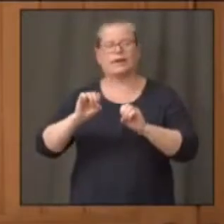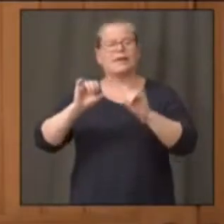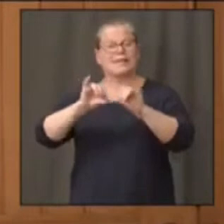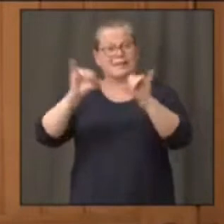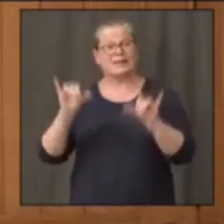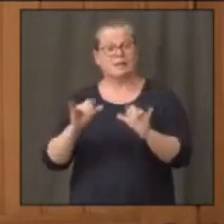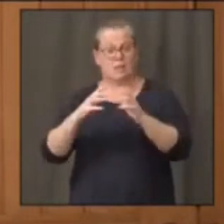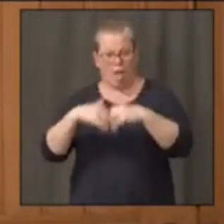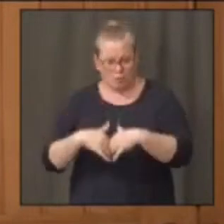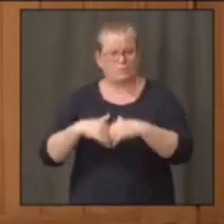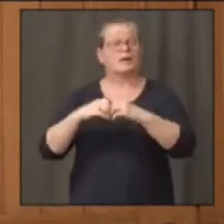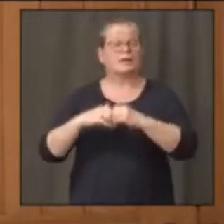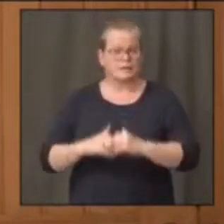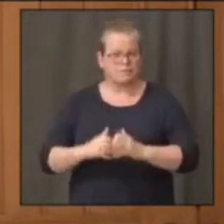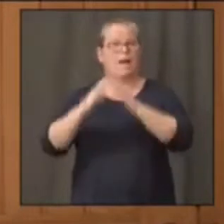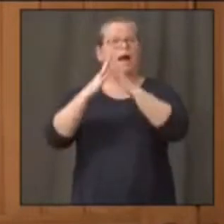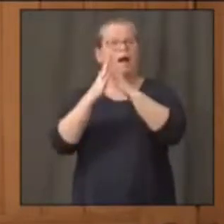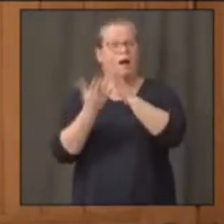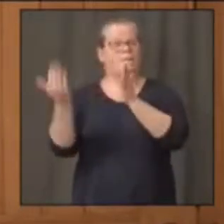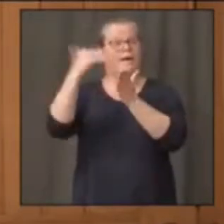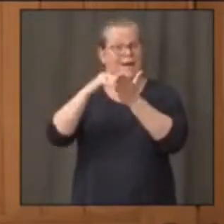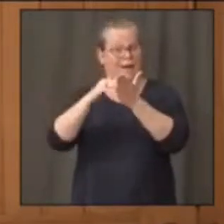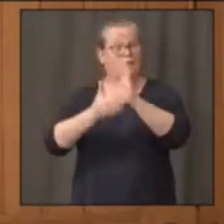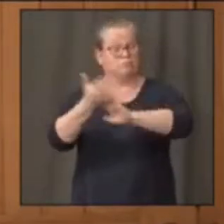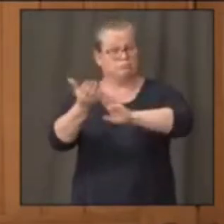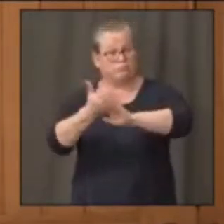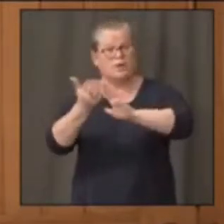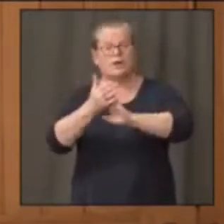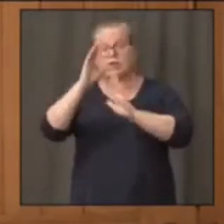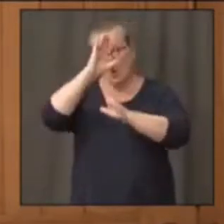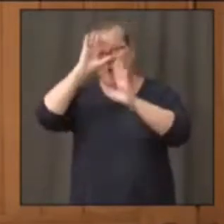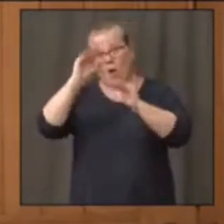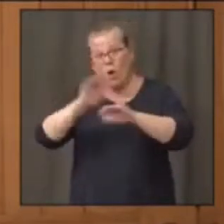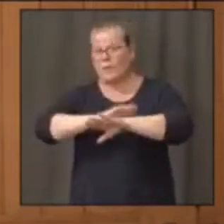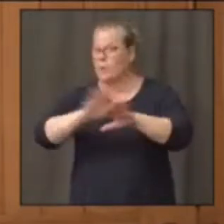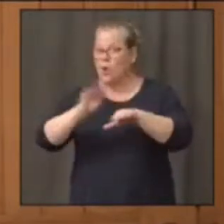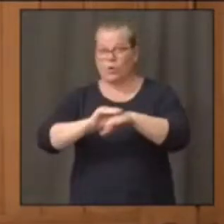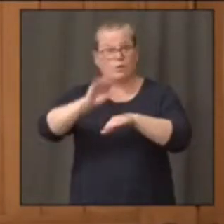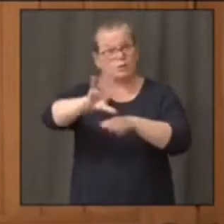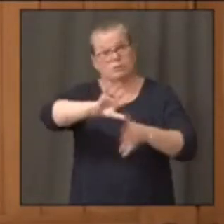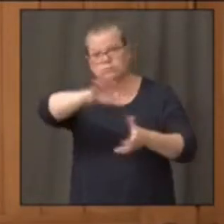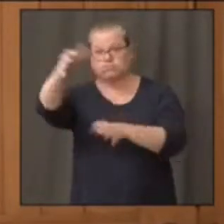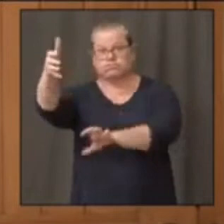be disruptions, but the team's continuing to work on that, and we'll keep the public apprised if there are any impacts.